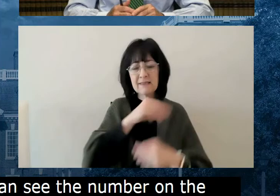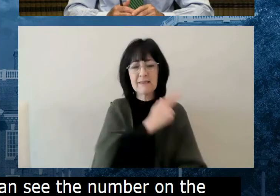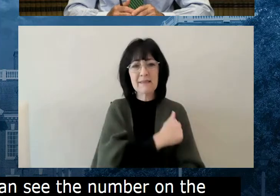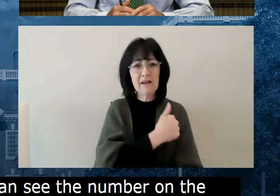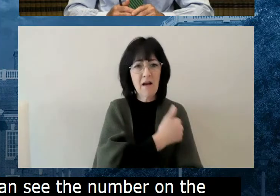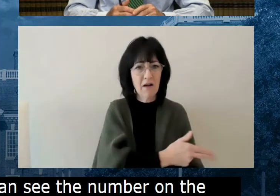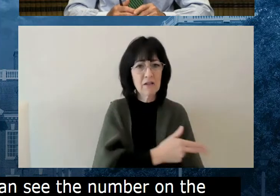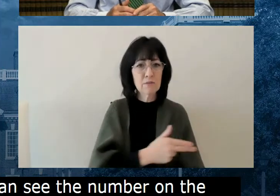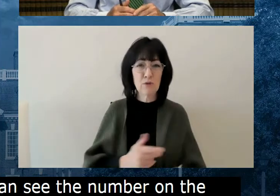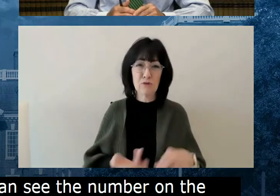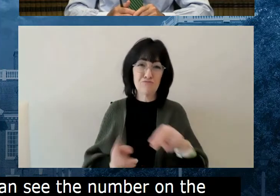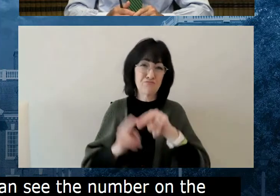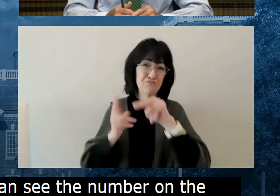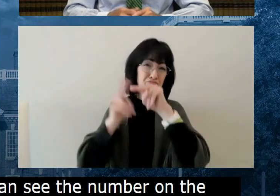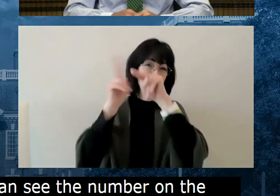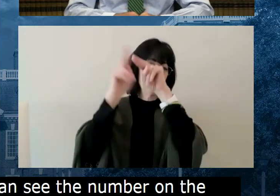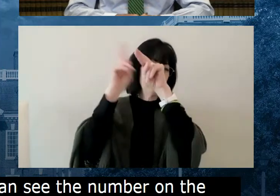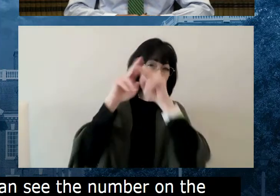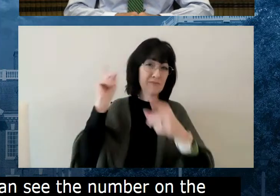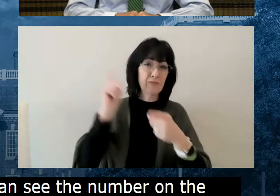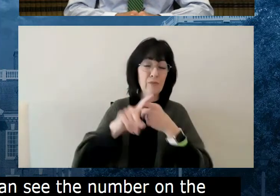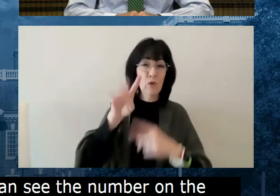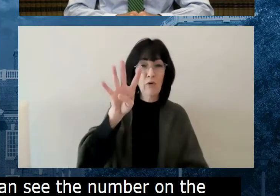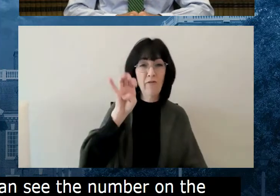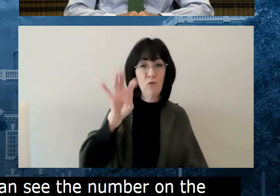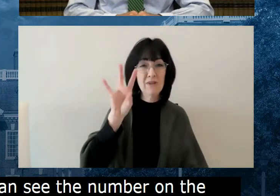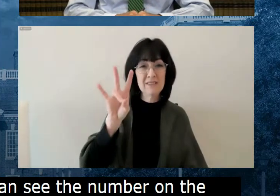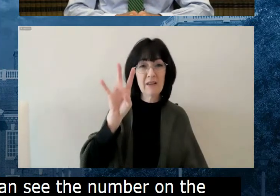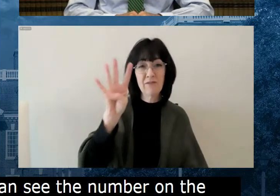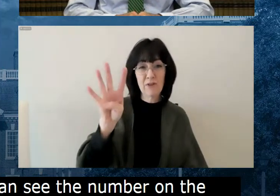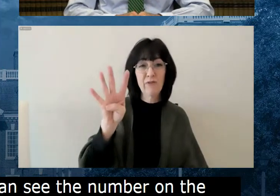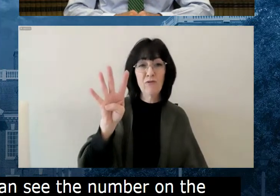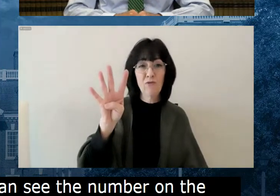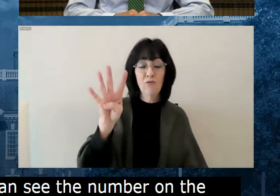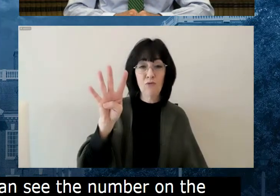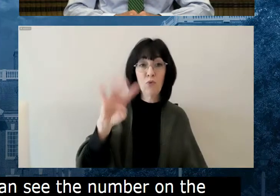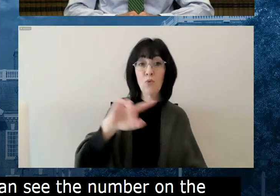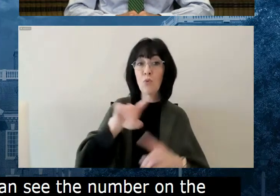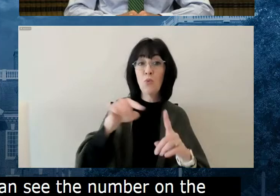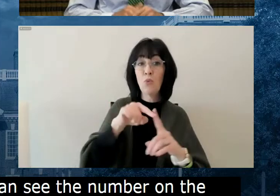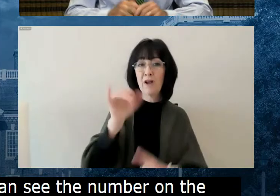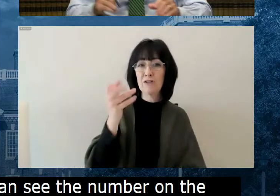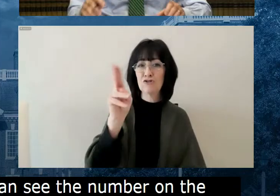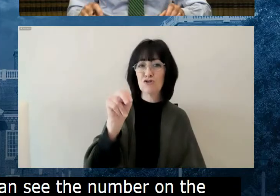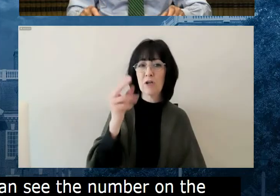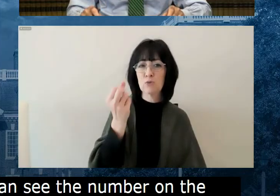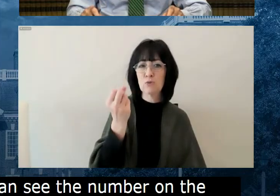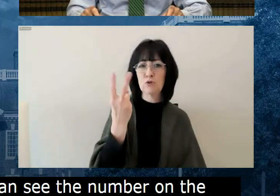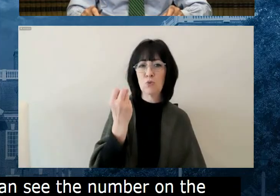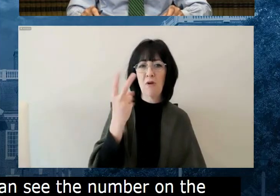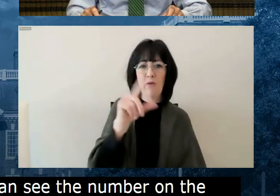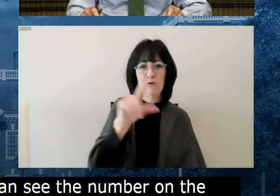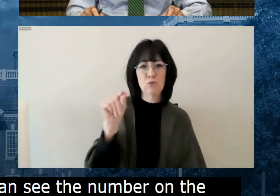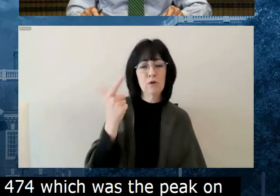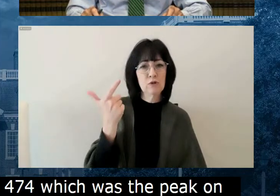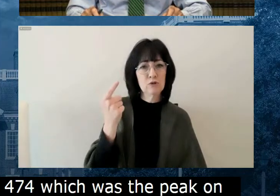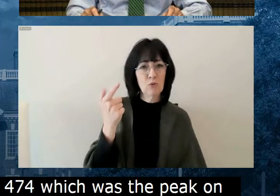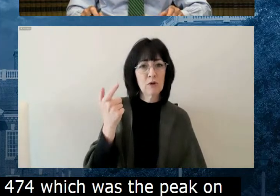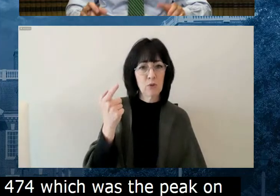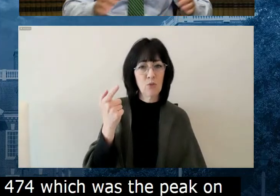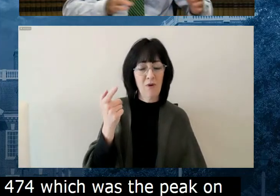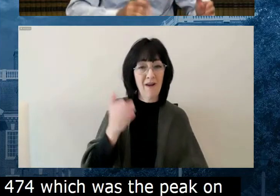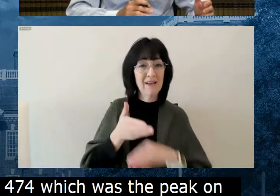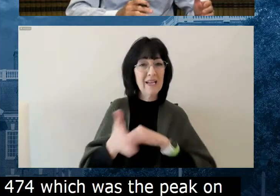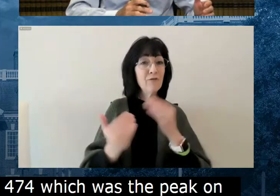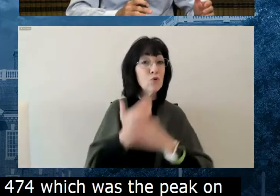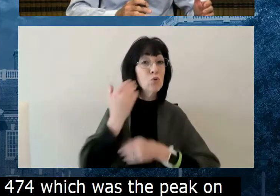as 474, which was the peak on January the 12th of 2021, just after the New Year.